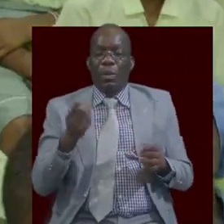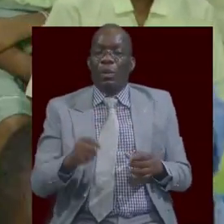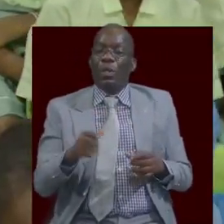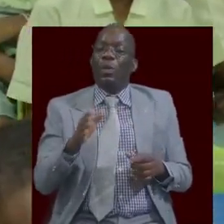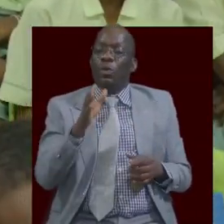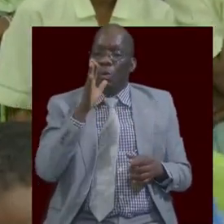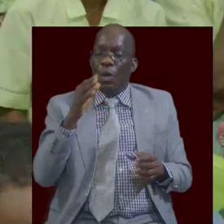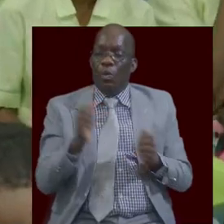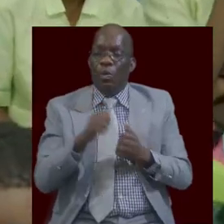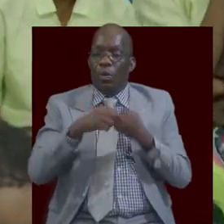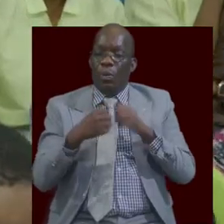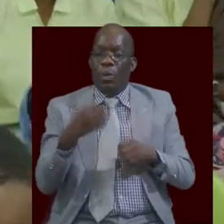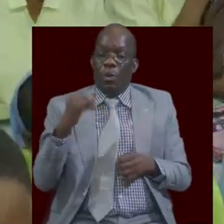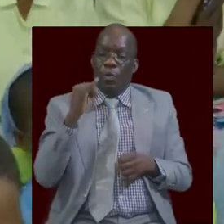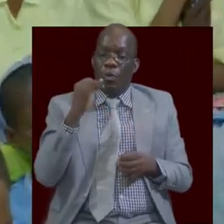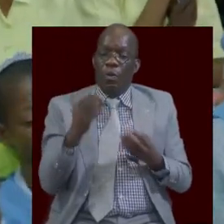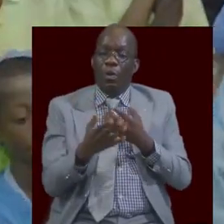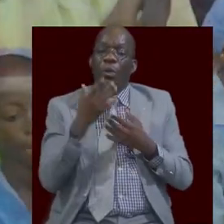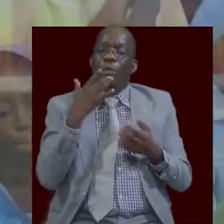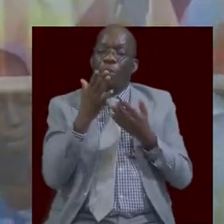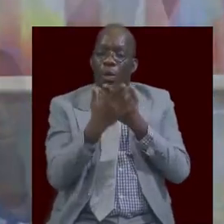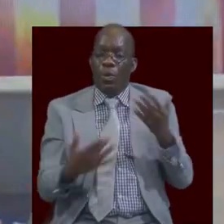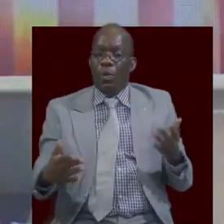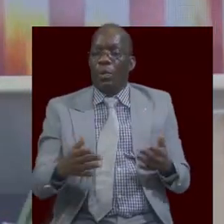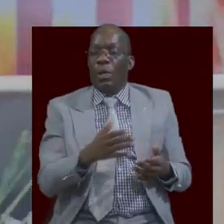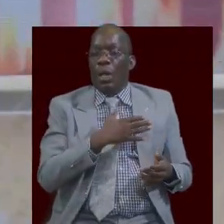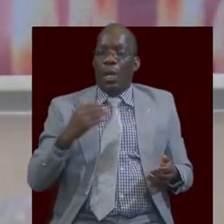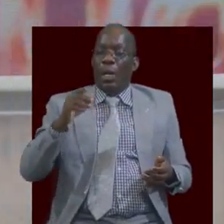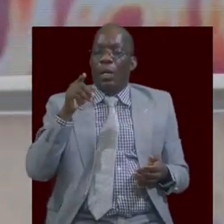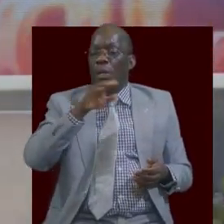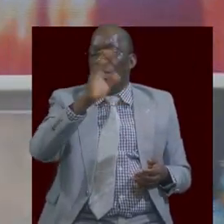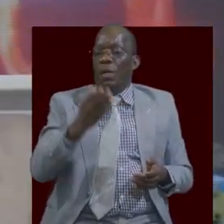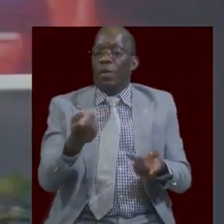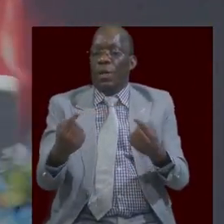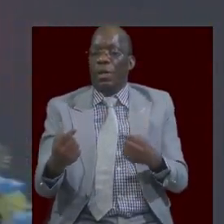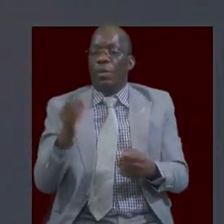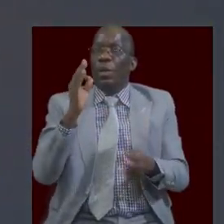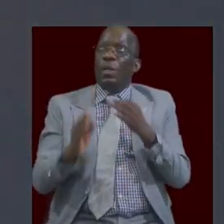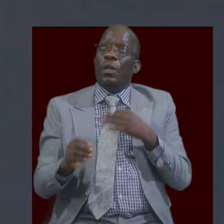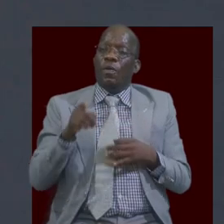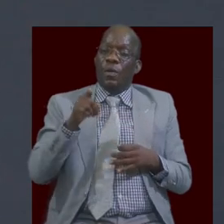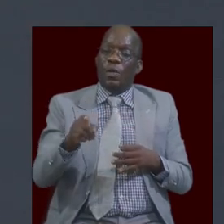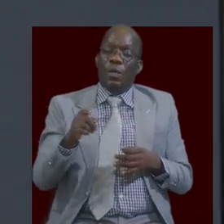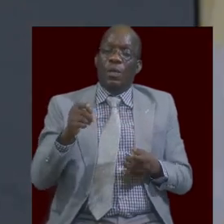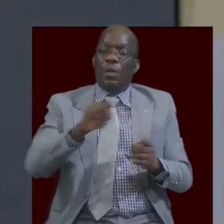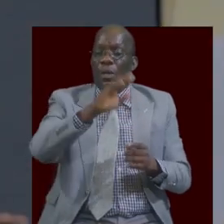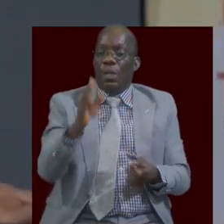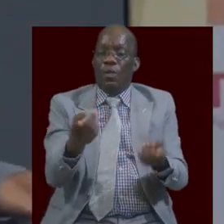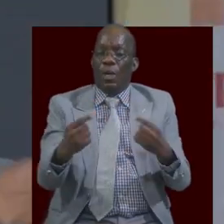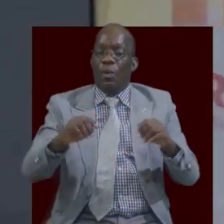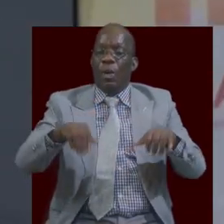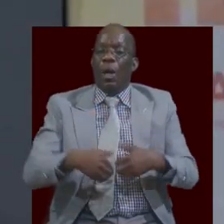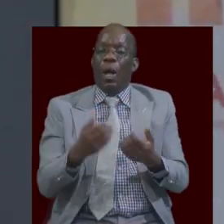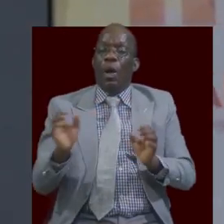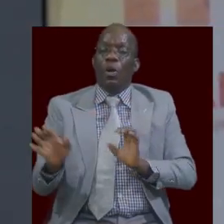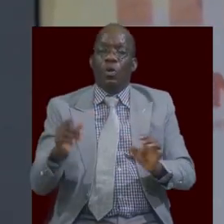of blood was there, and she never came. And if she never came, how will we know that